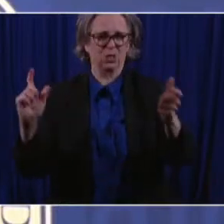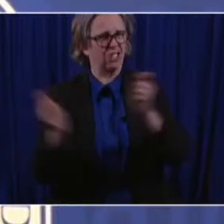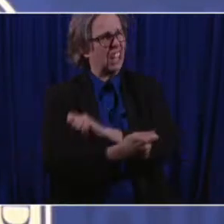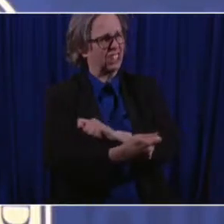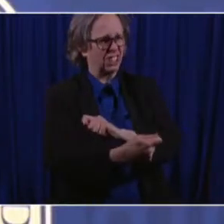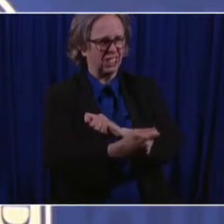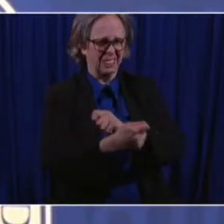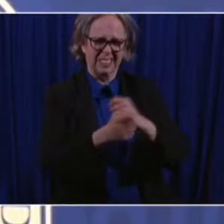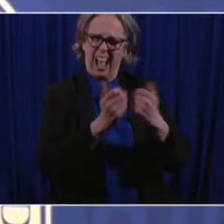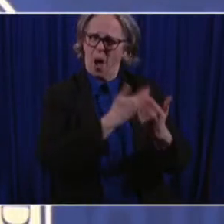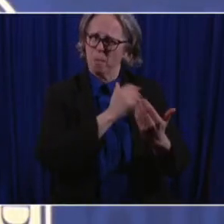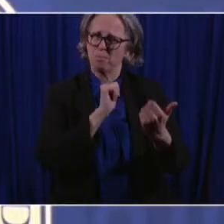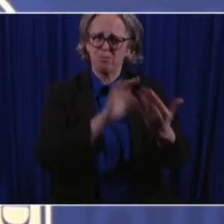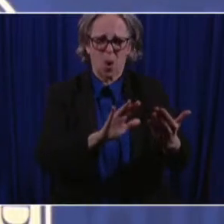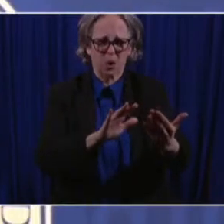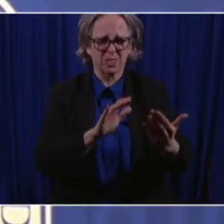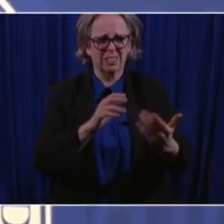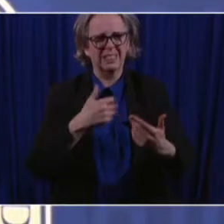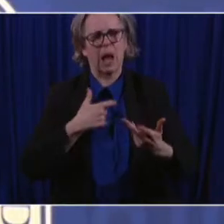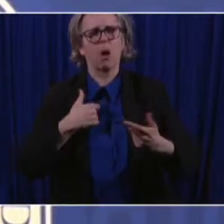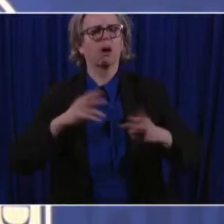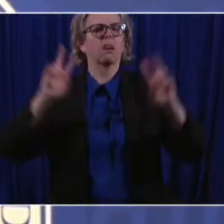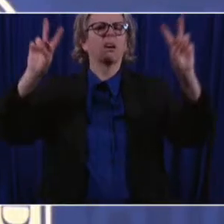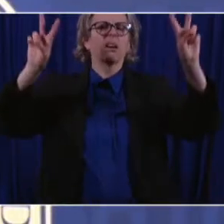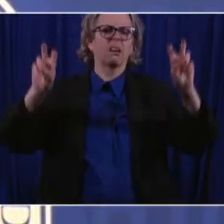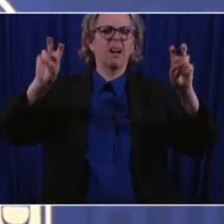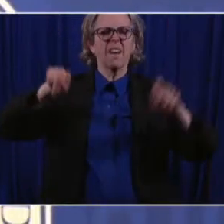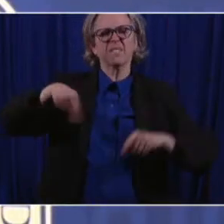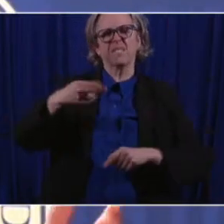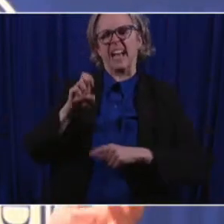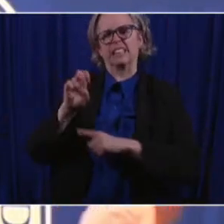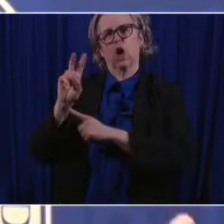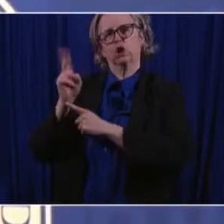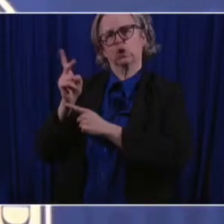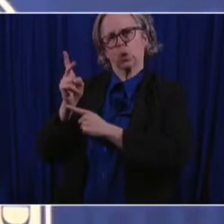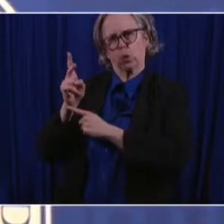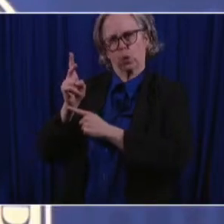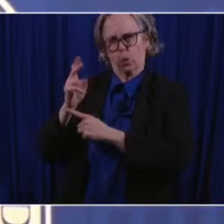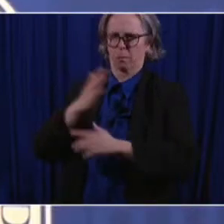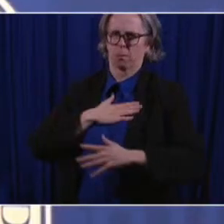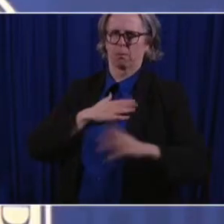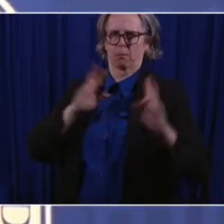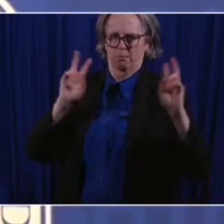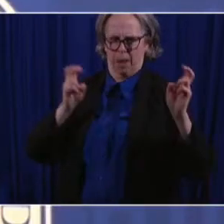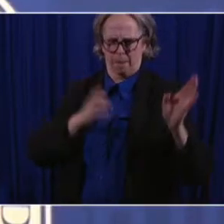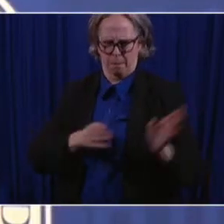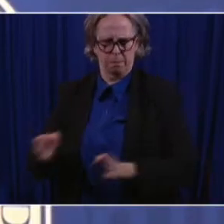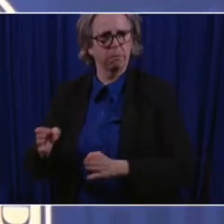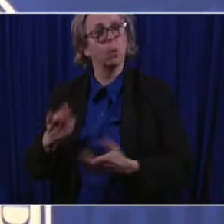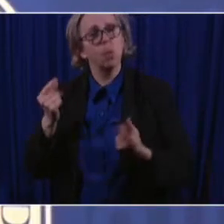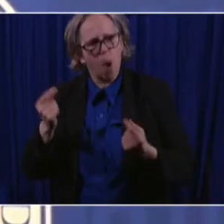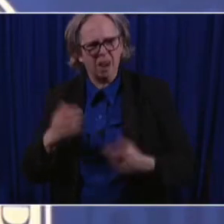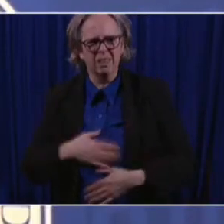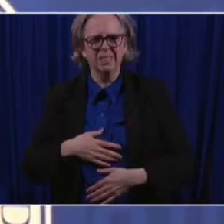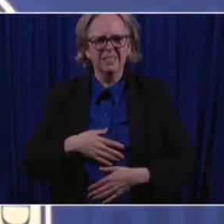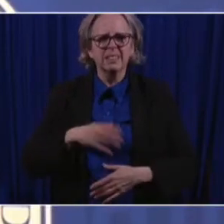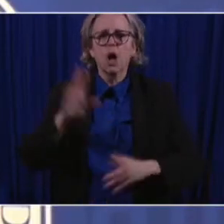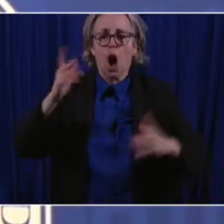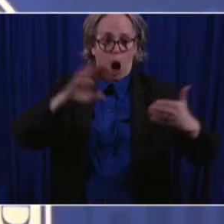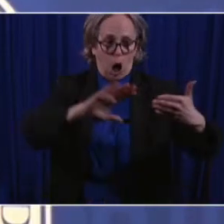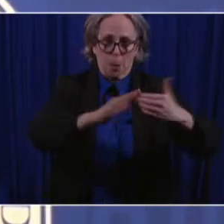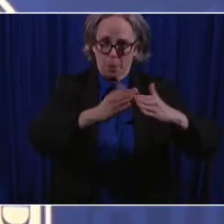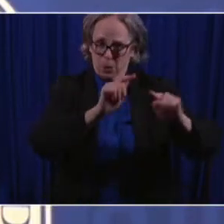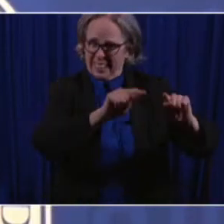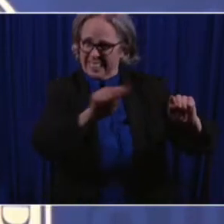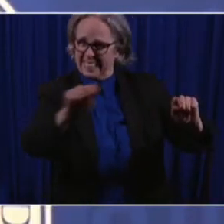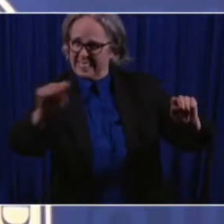phase 2. We are now moving more into the community settings where we've gone from thousands of doses to hundreds of doses at a pod, and really